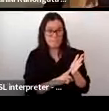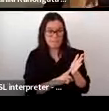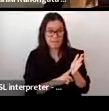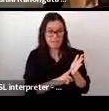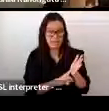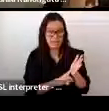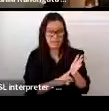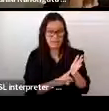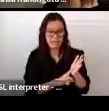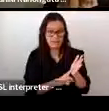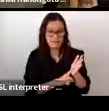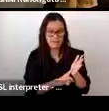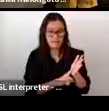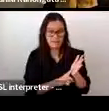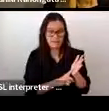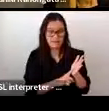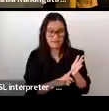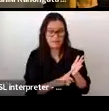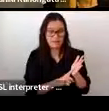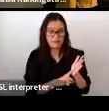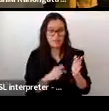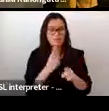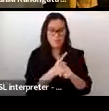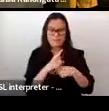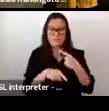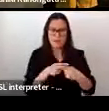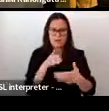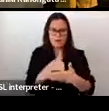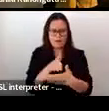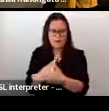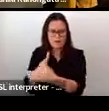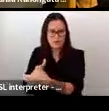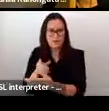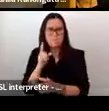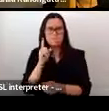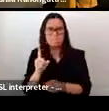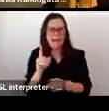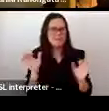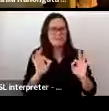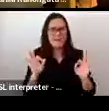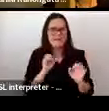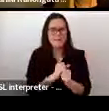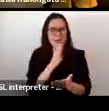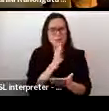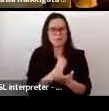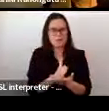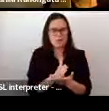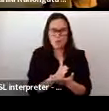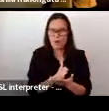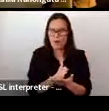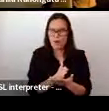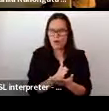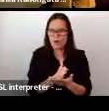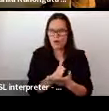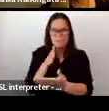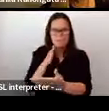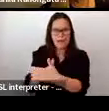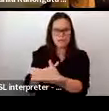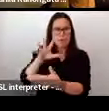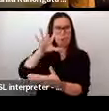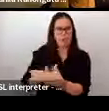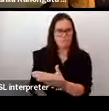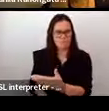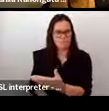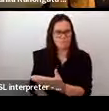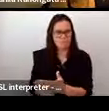and I recognise that. It does acknowledge that. Yet it does not ensure that a single barrier is ever really torn down. No